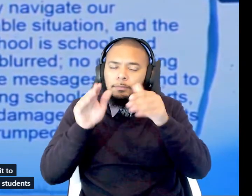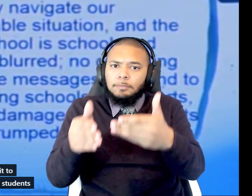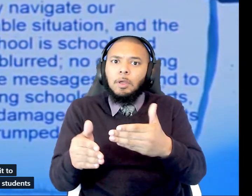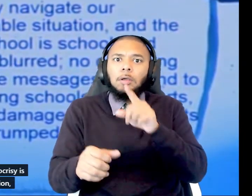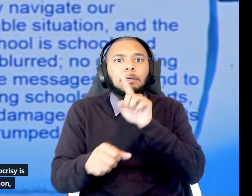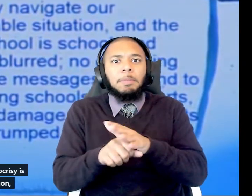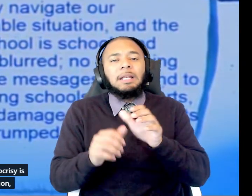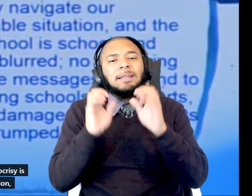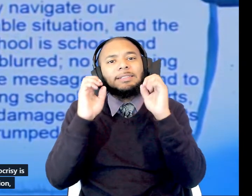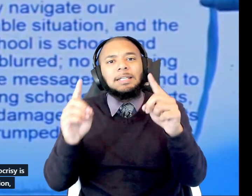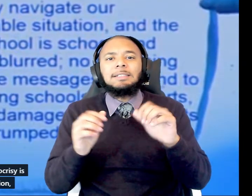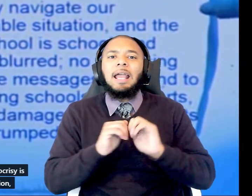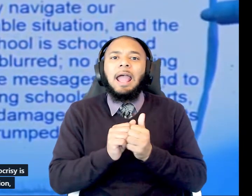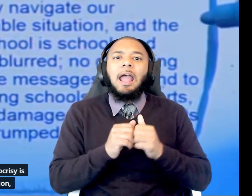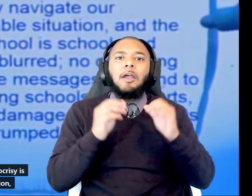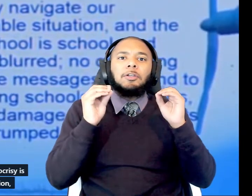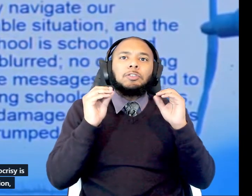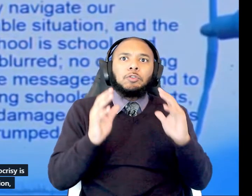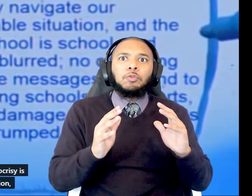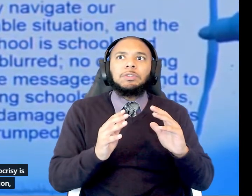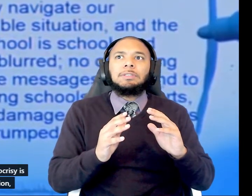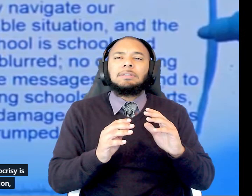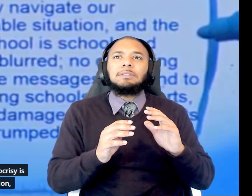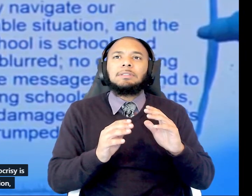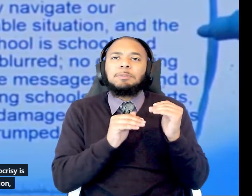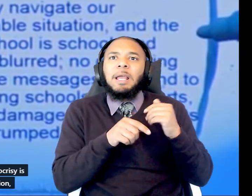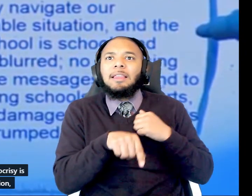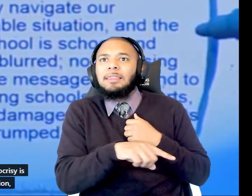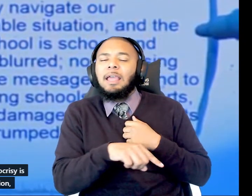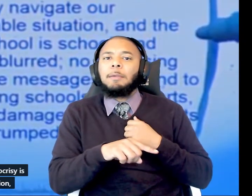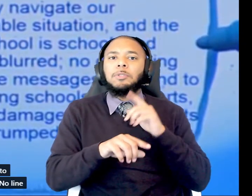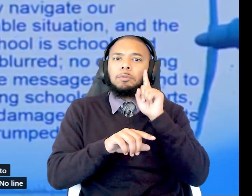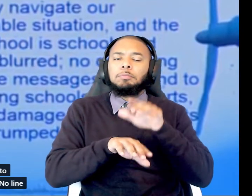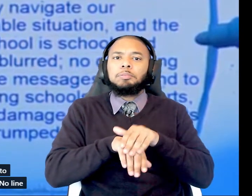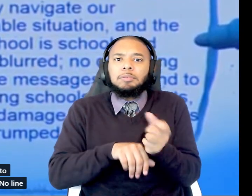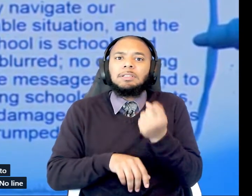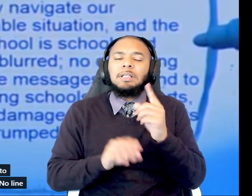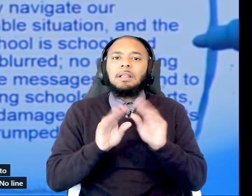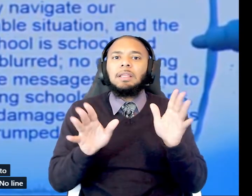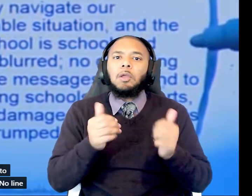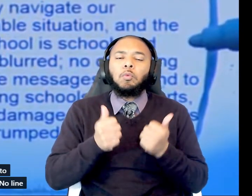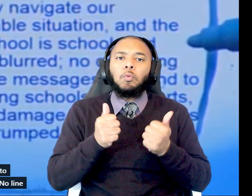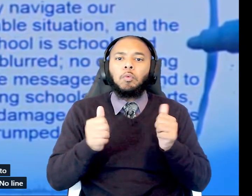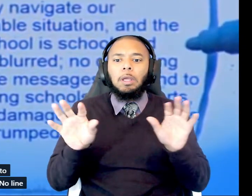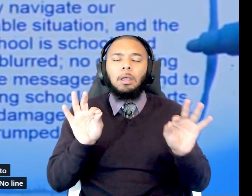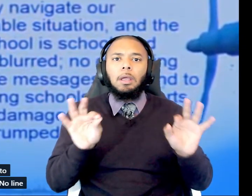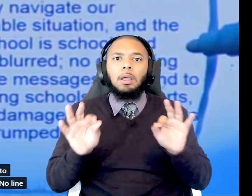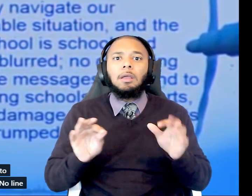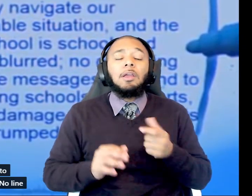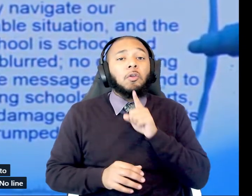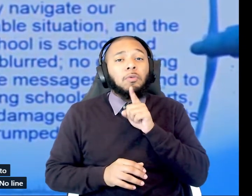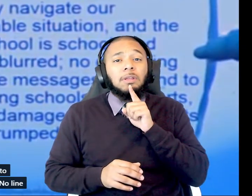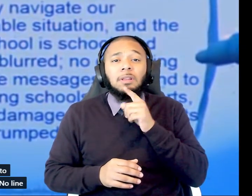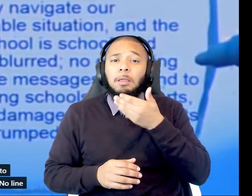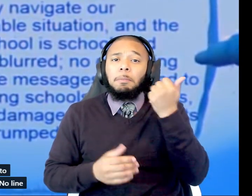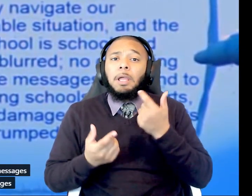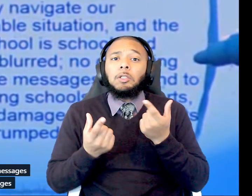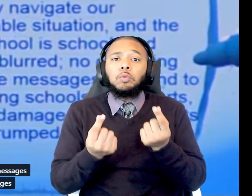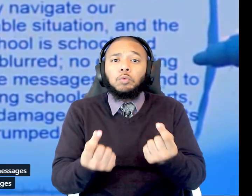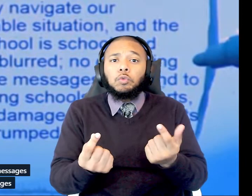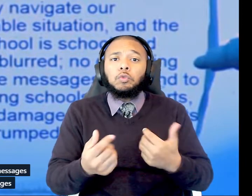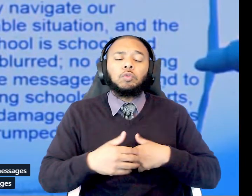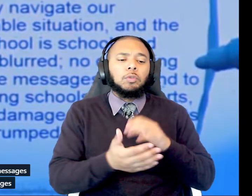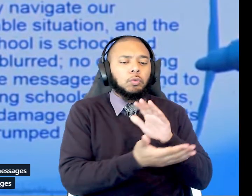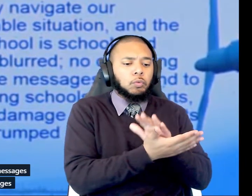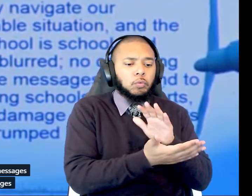can we expect students to successfully navigate our hypocrisies? This is not a sustainable situation, and the only way out of it is to cut ties. School is school and sport is sport. No line